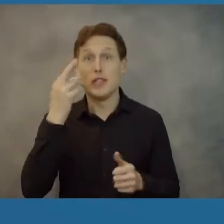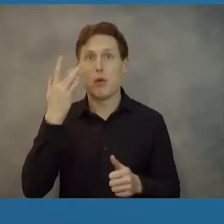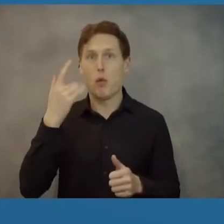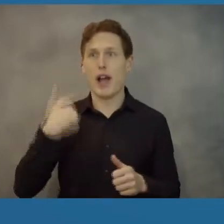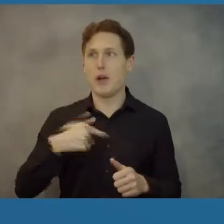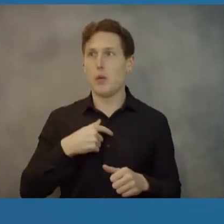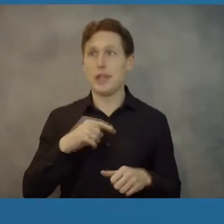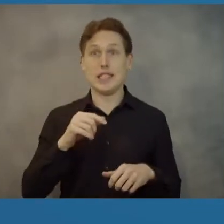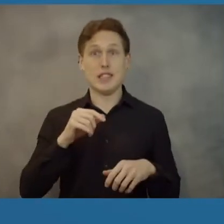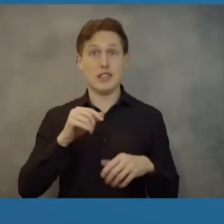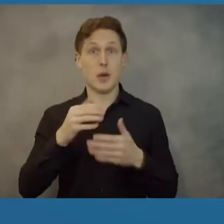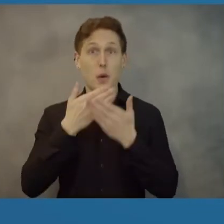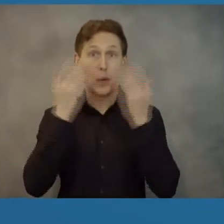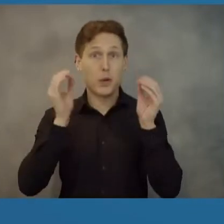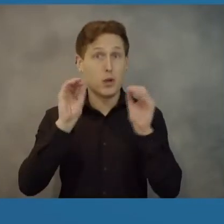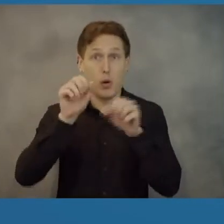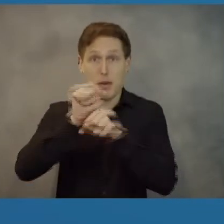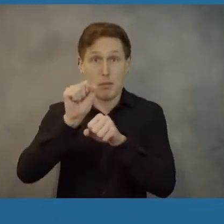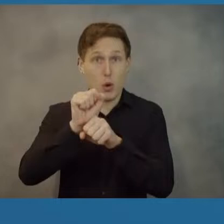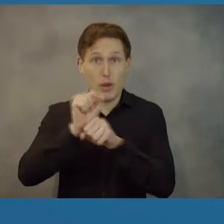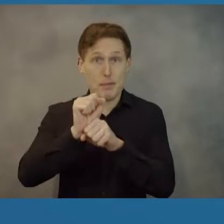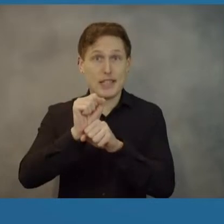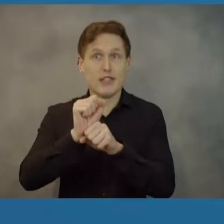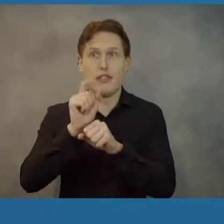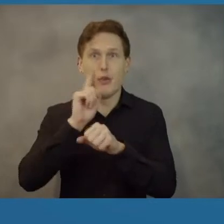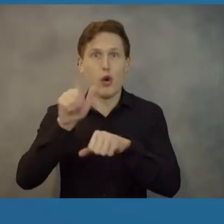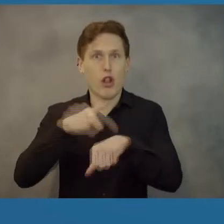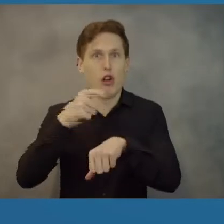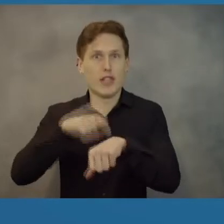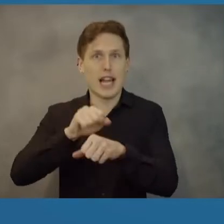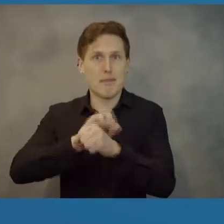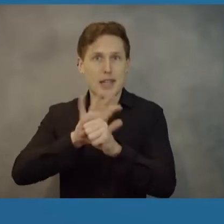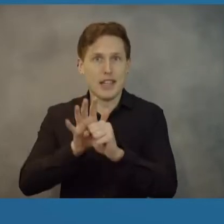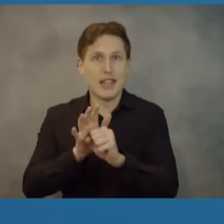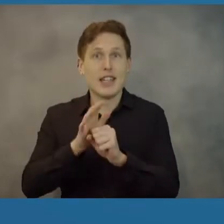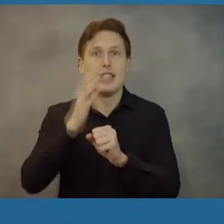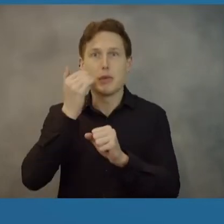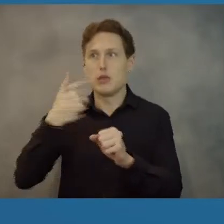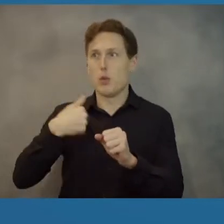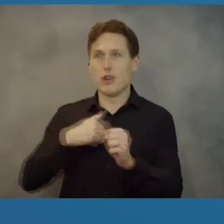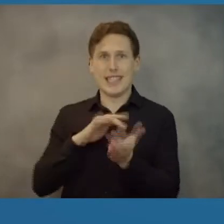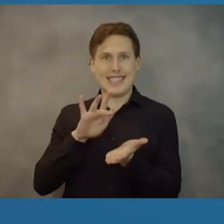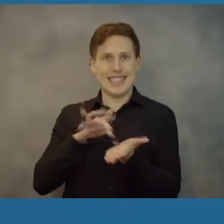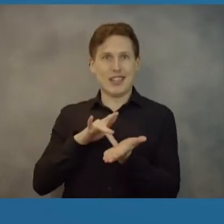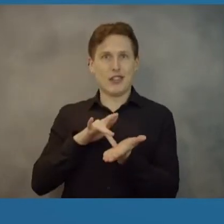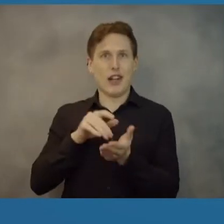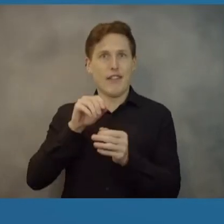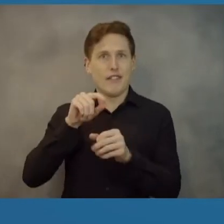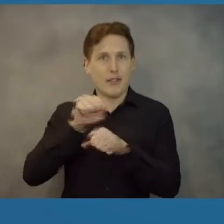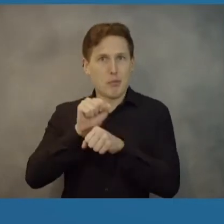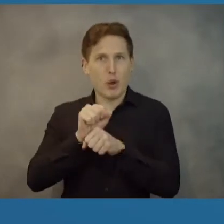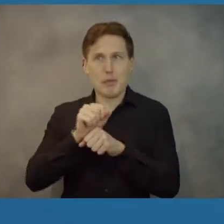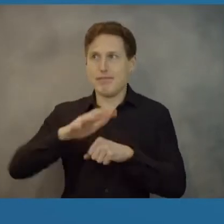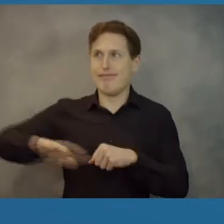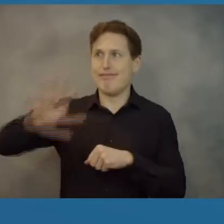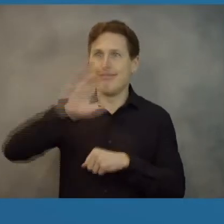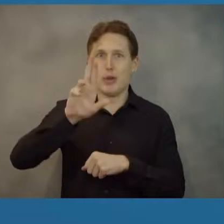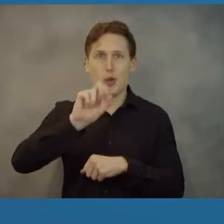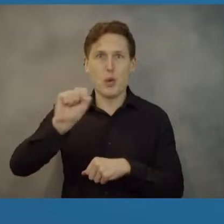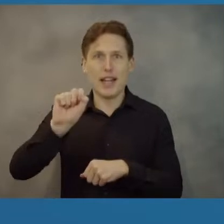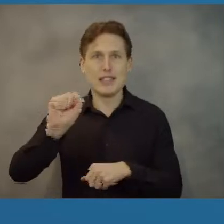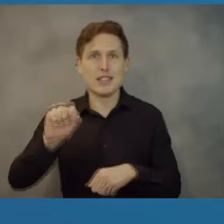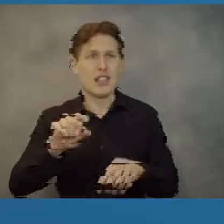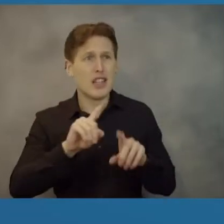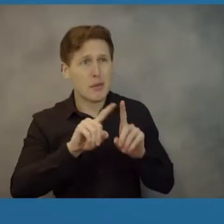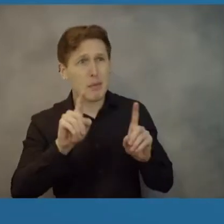of work in the we were the epicenter of the pandemic. We received a disproportionately high number of federal stimulus dollars and spent none of it alone among 50 states.